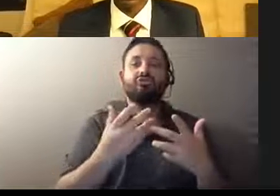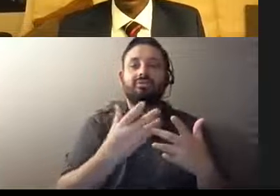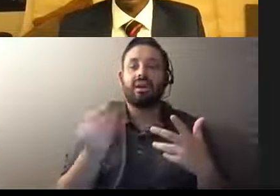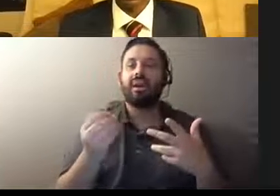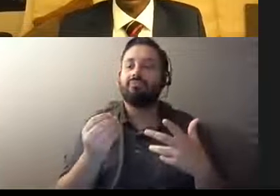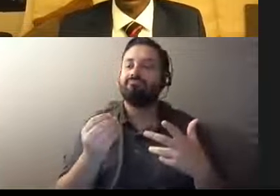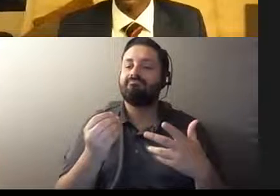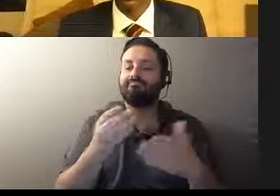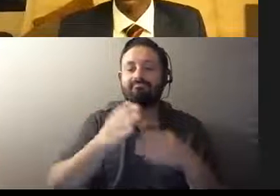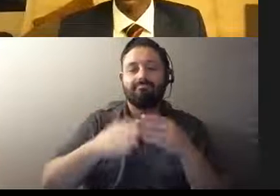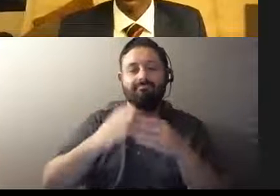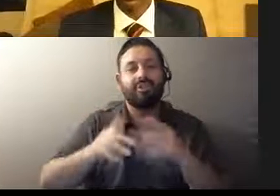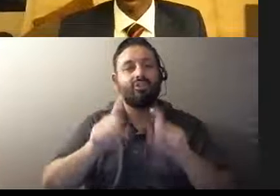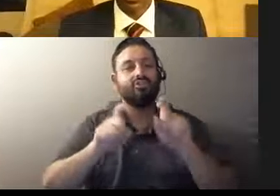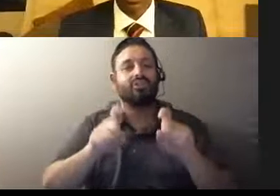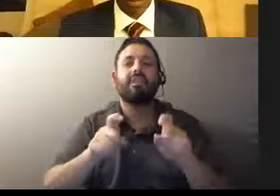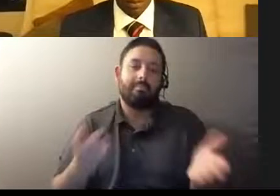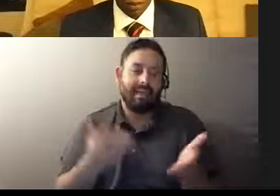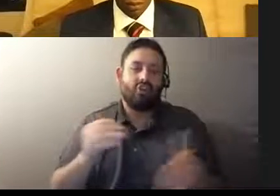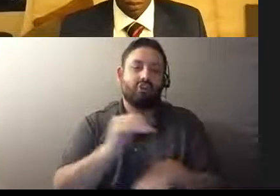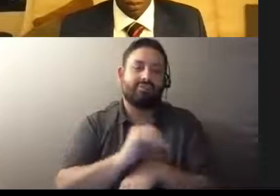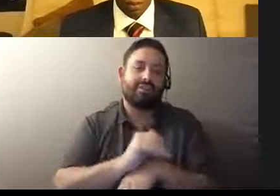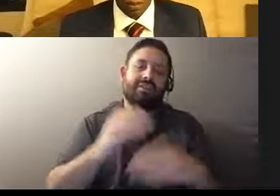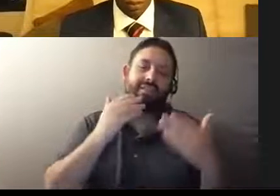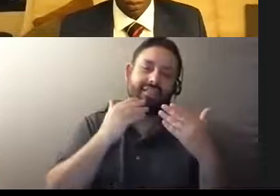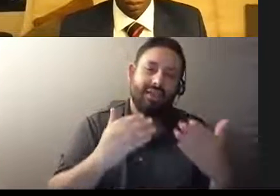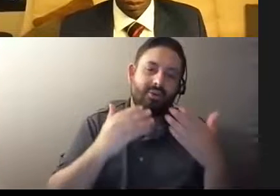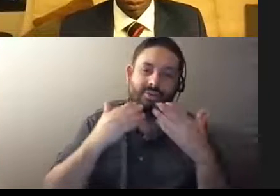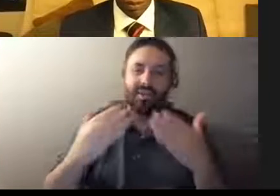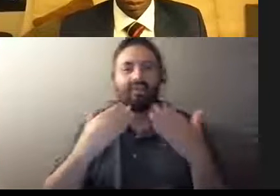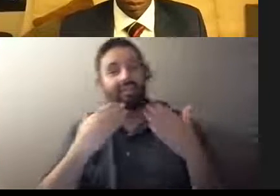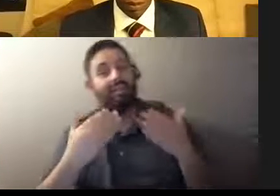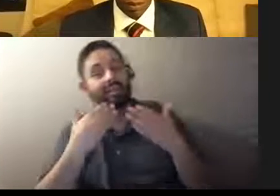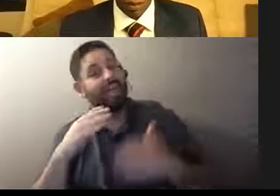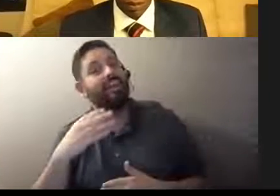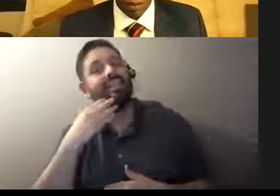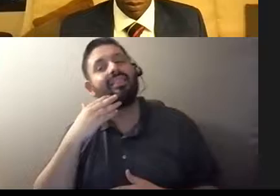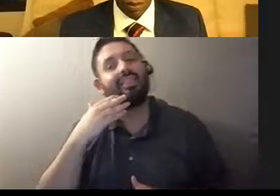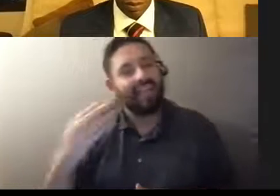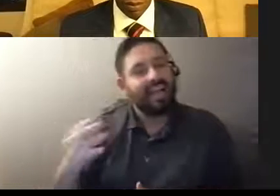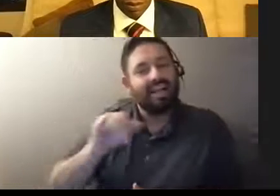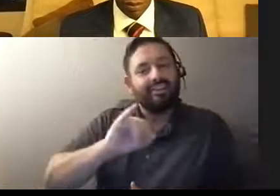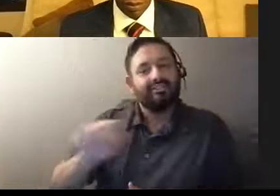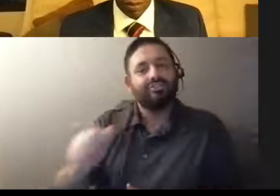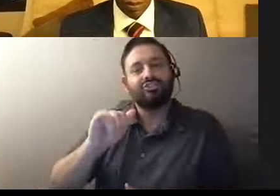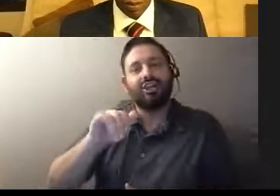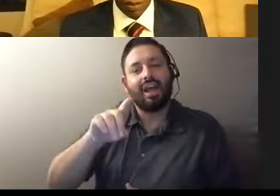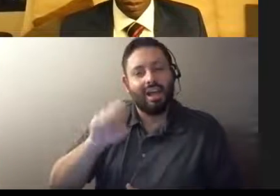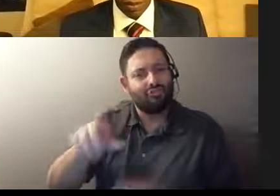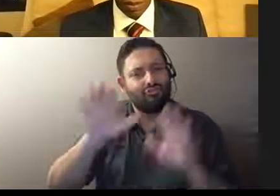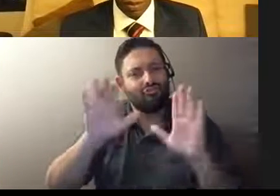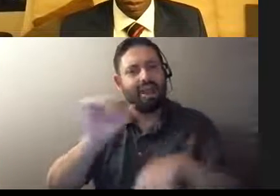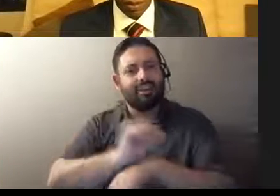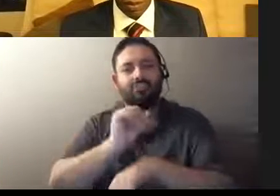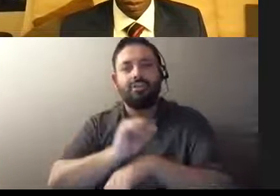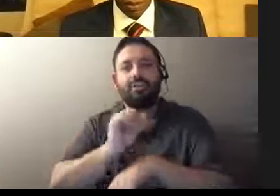the surveys and for being here tonight. So thank you. Thank you. Thank you, Jade. Yeah, thank you. Great job.